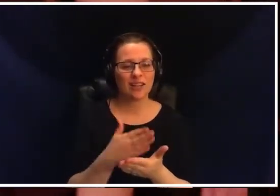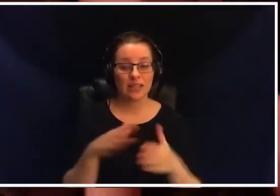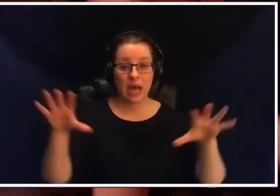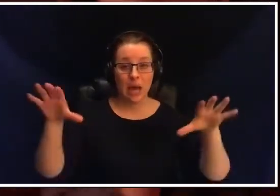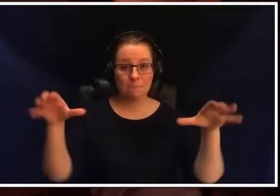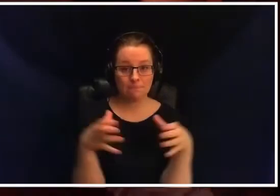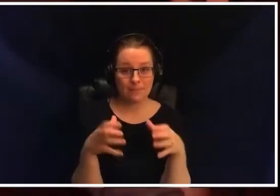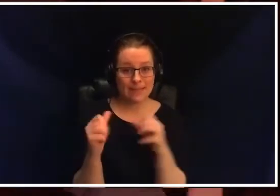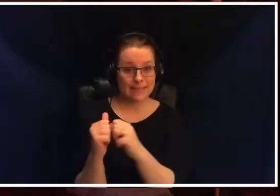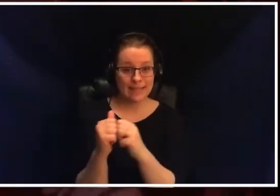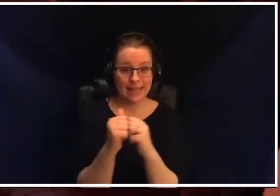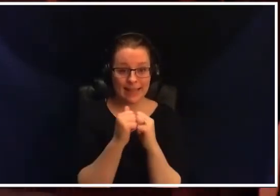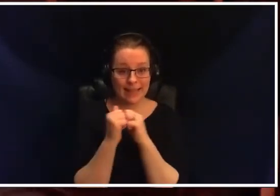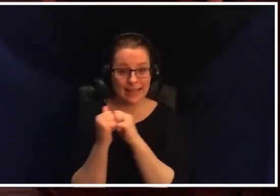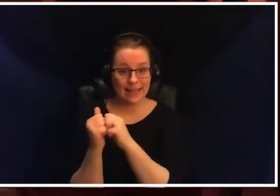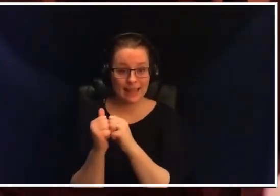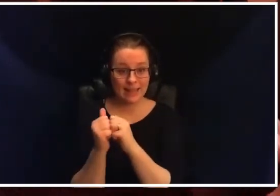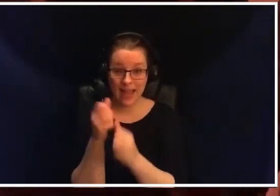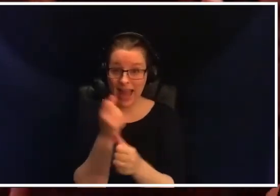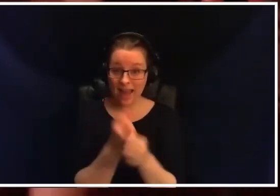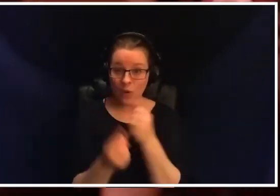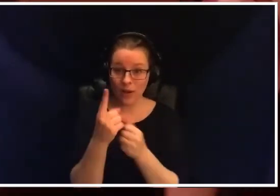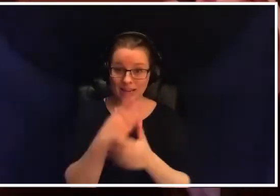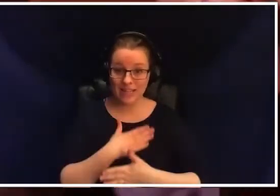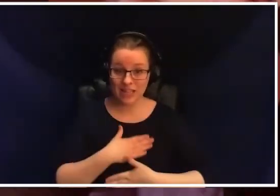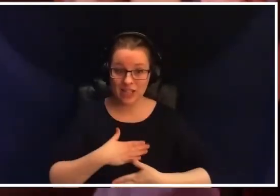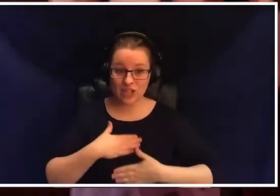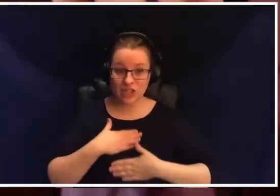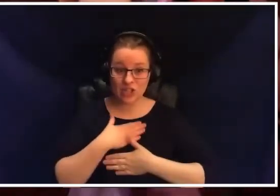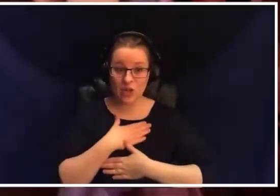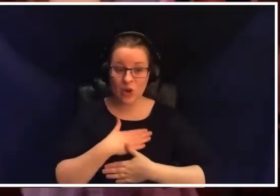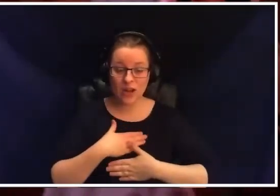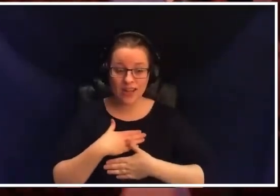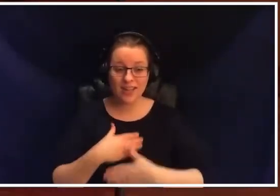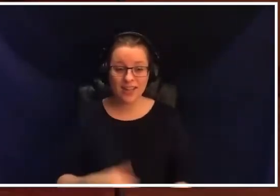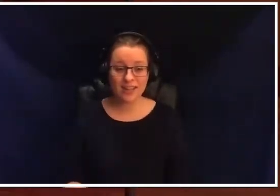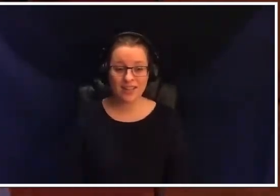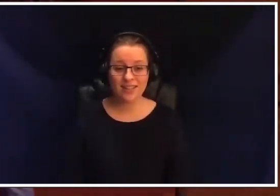So, everyone enjoy Revolting Children.